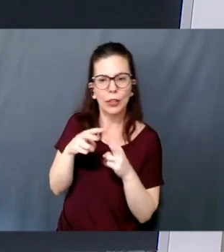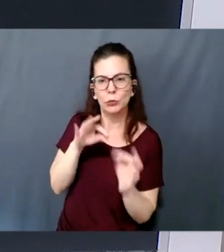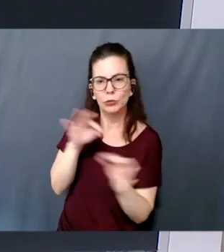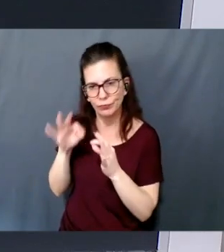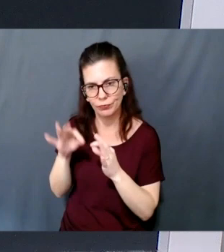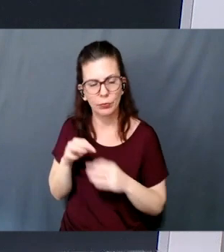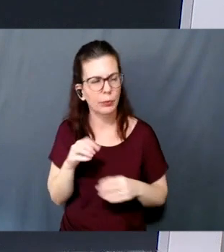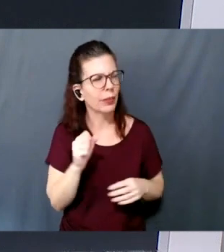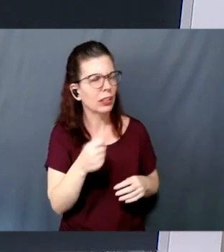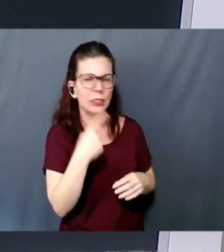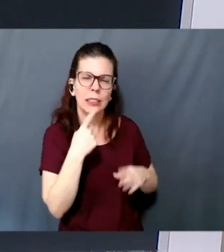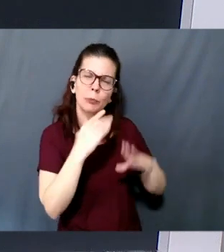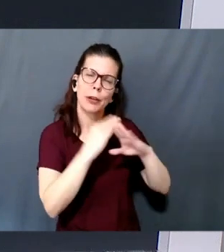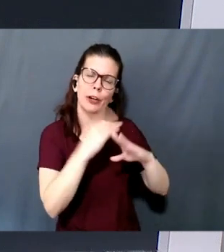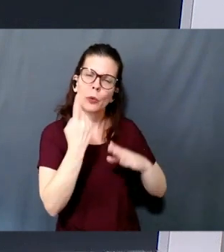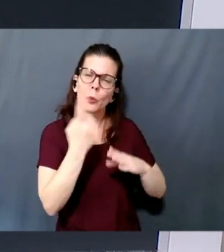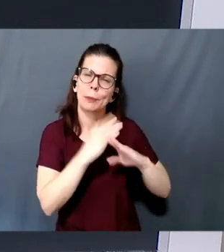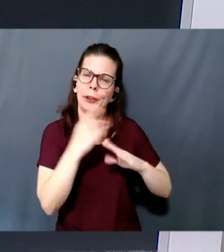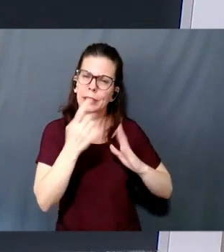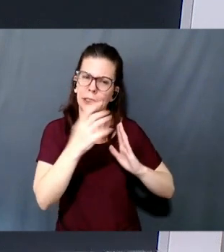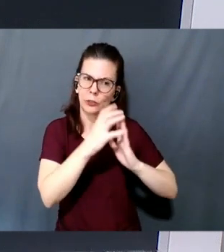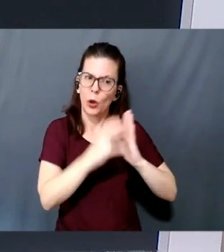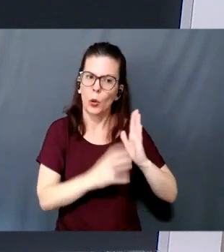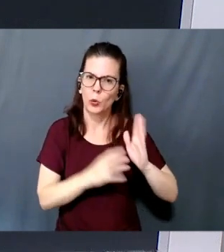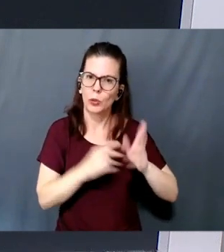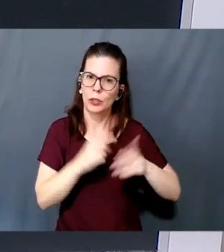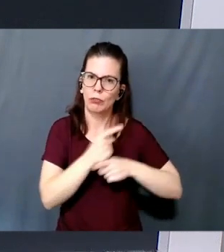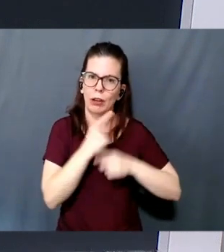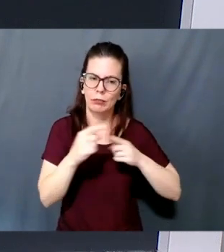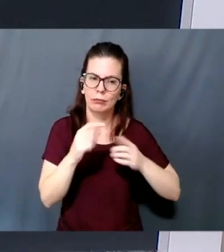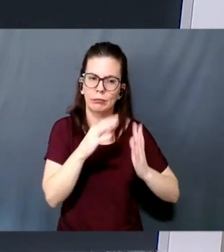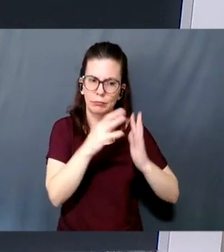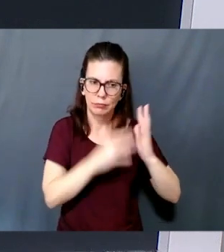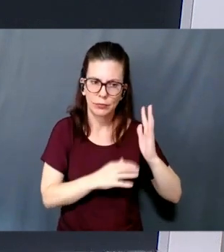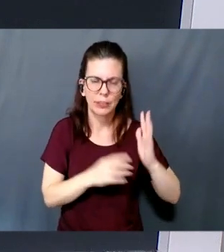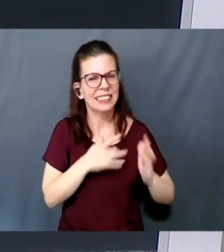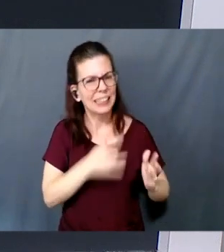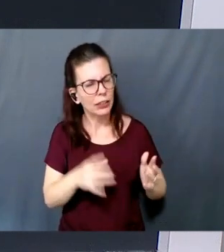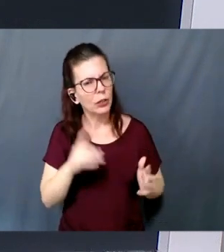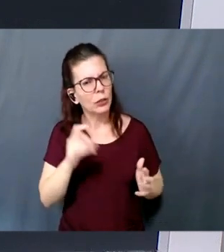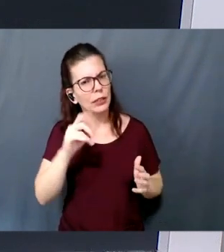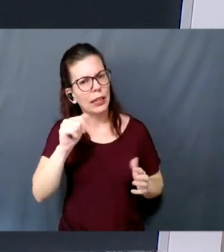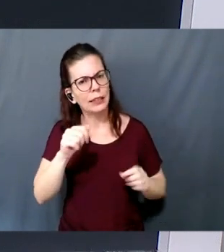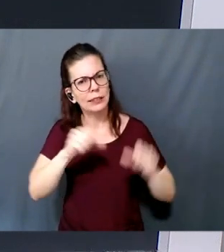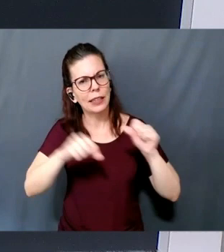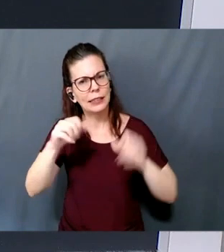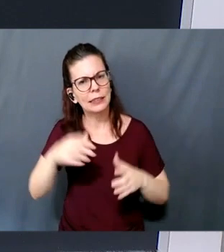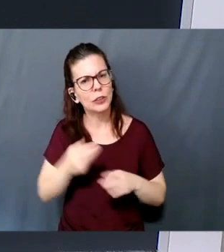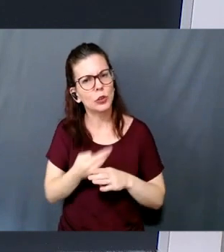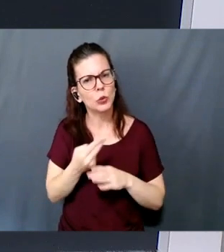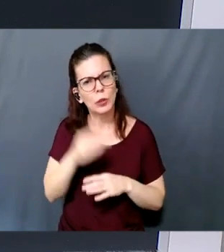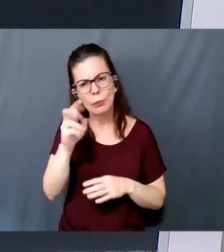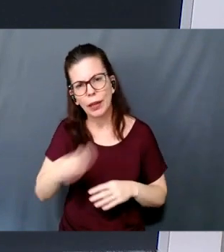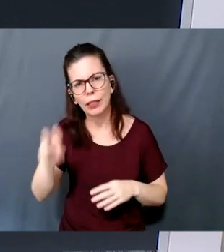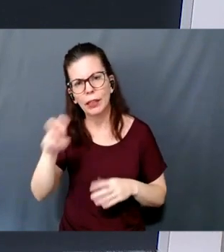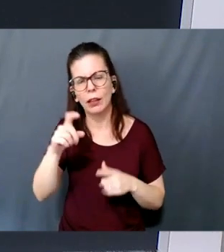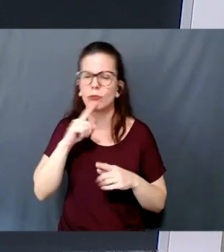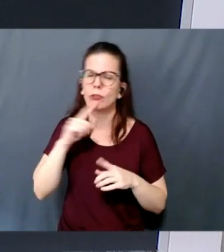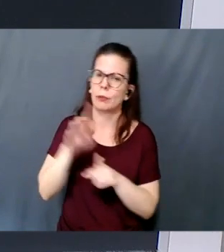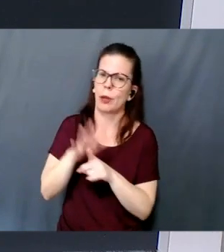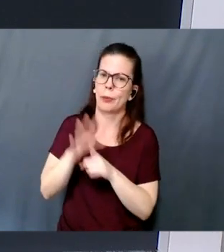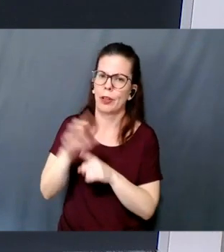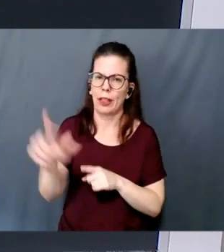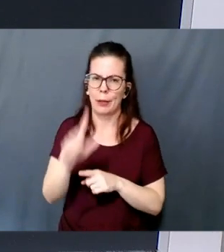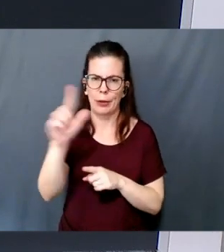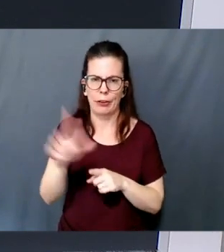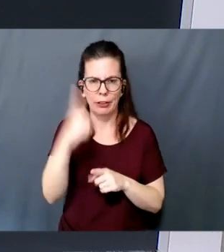actually writing code. So usually data scientists use a lot of Python, all kind of libraries, super popular for machine learning. How does it help me as